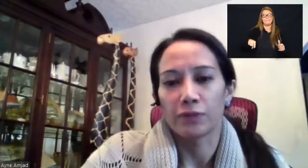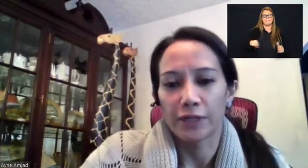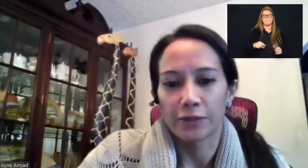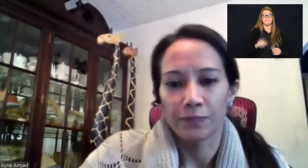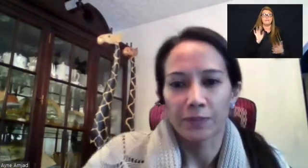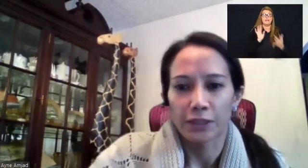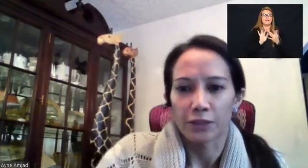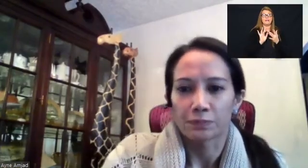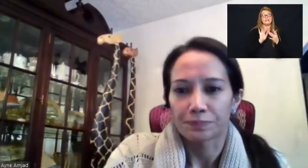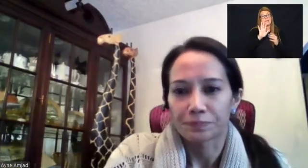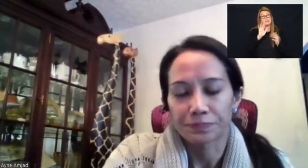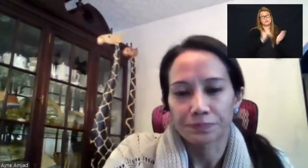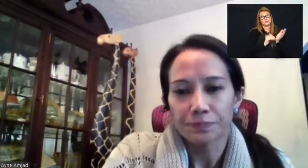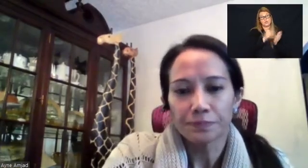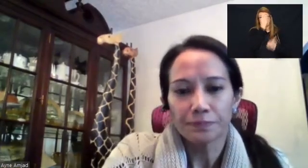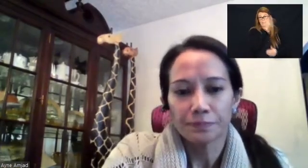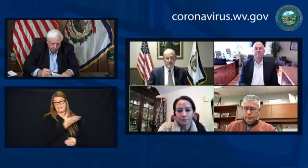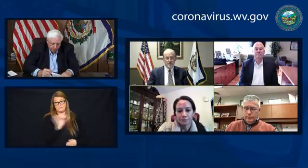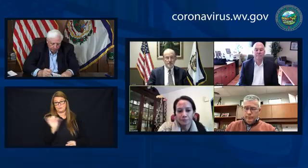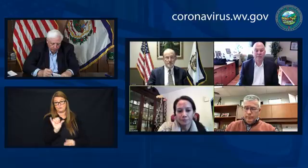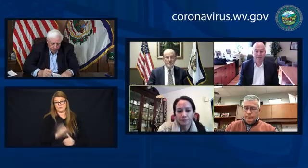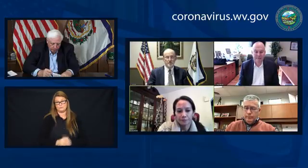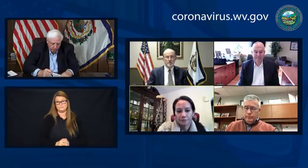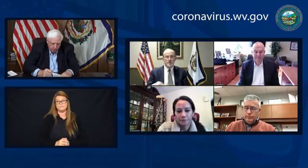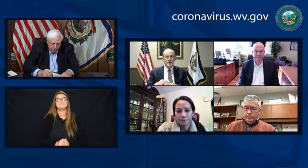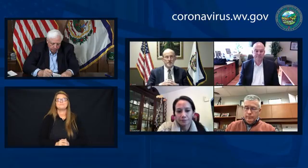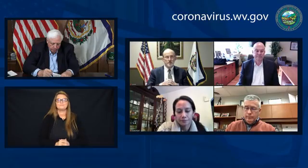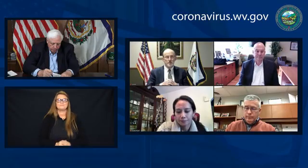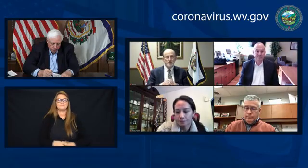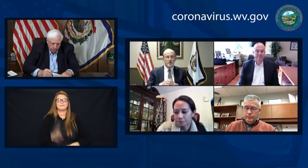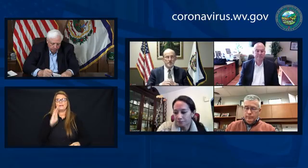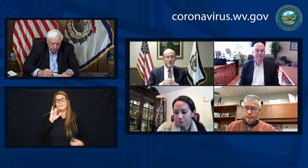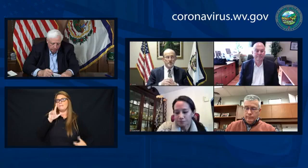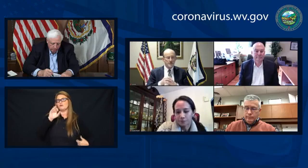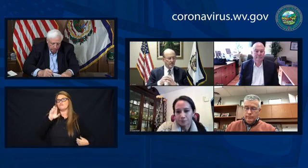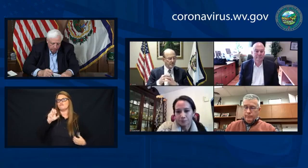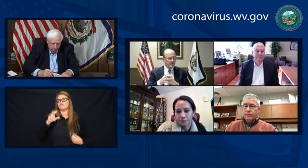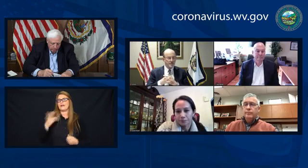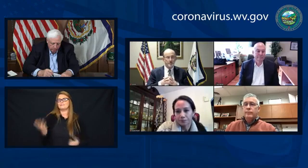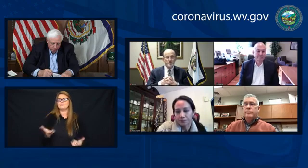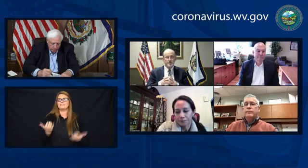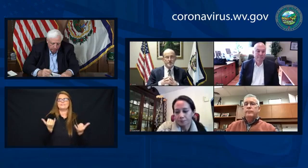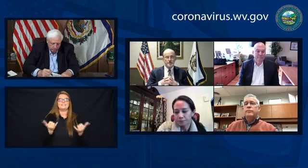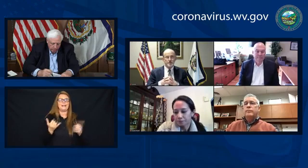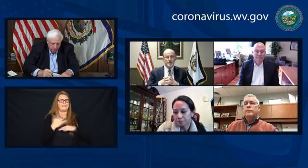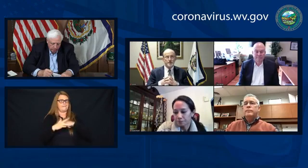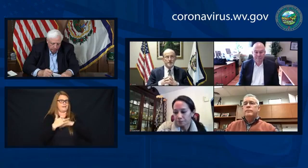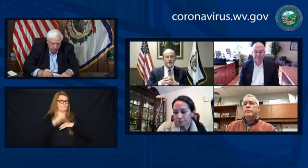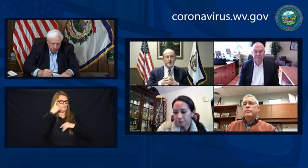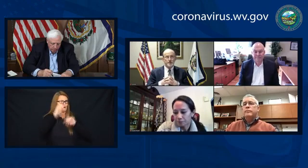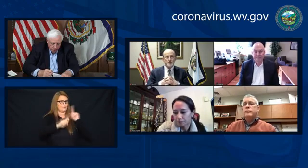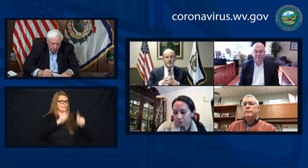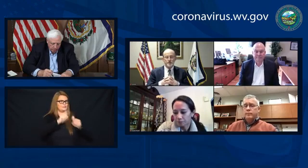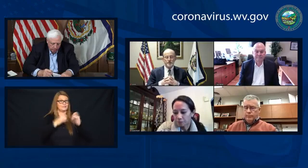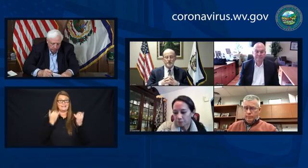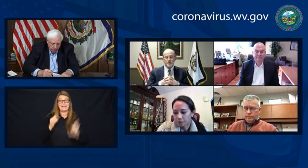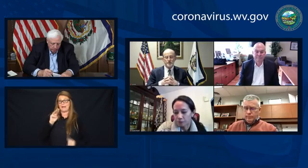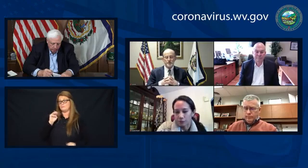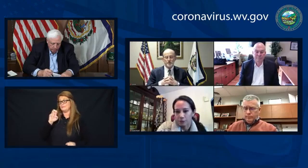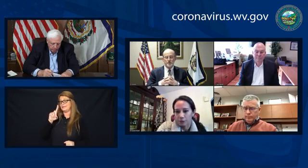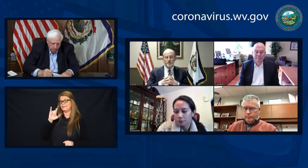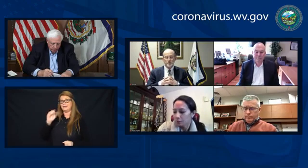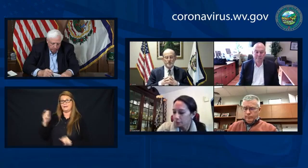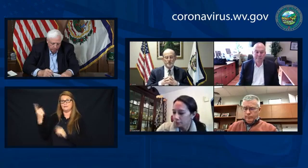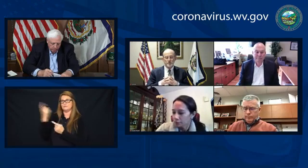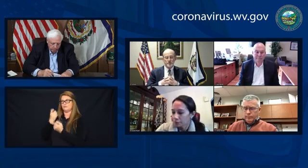healthcare provider. Thank you. Thank you, Doctor. Secretary Bill Crouch is also joining us today and is available for questions. We'll now go to questions from members of the